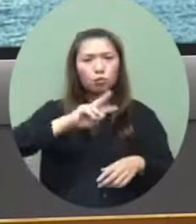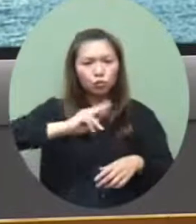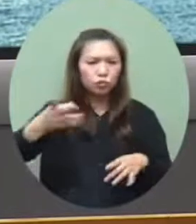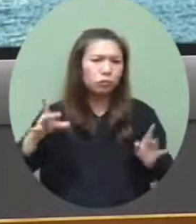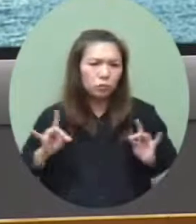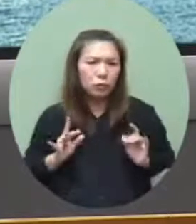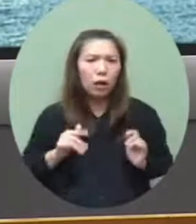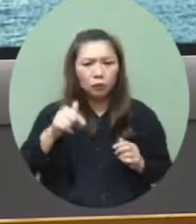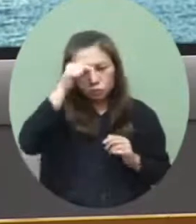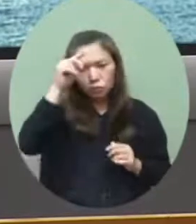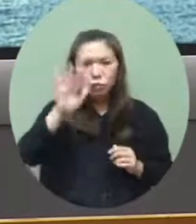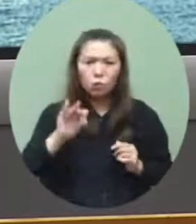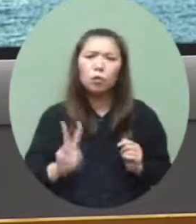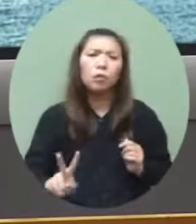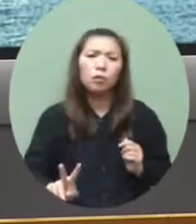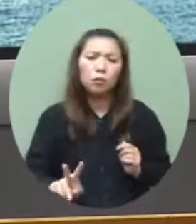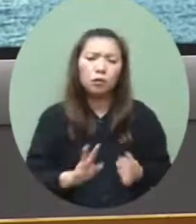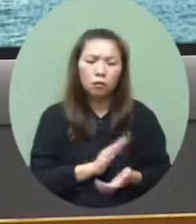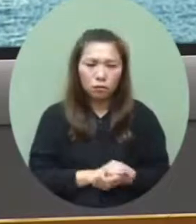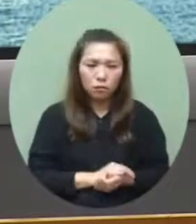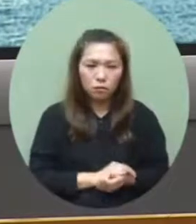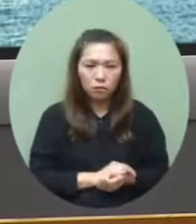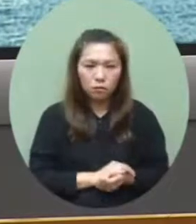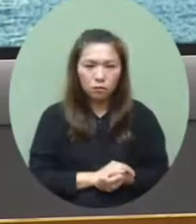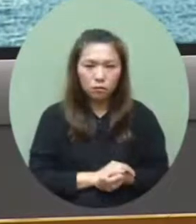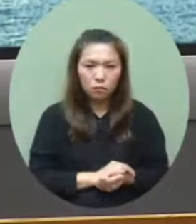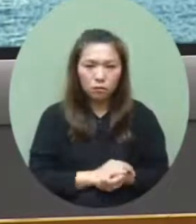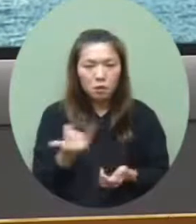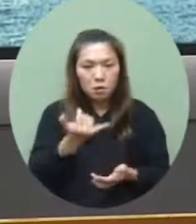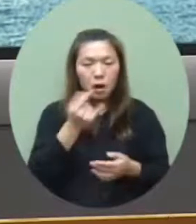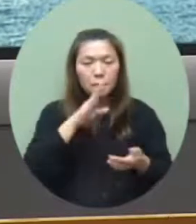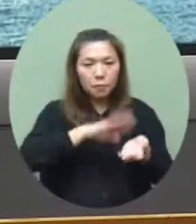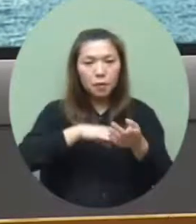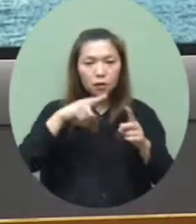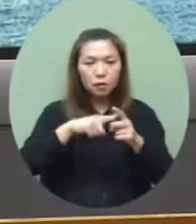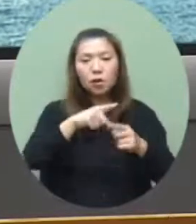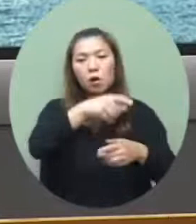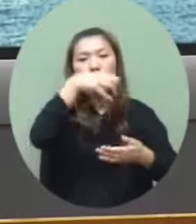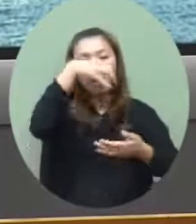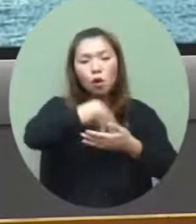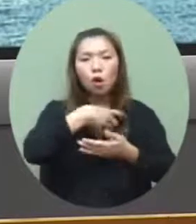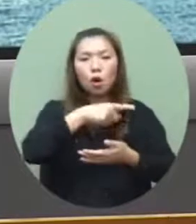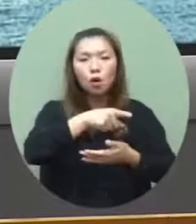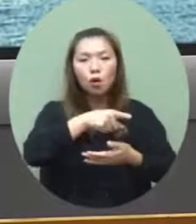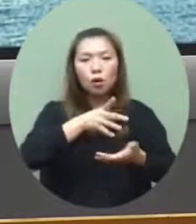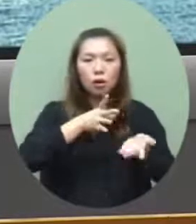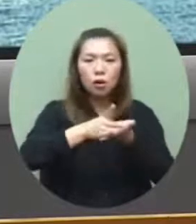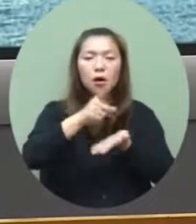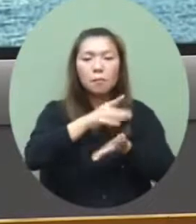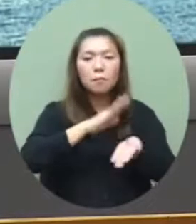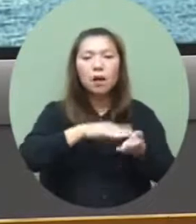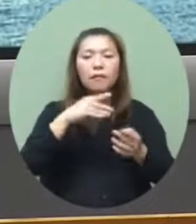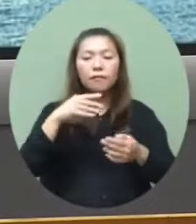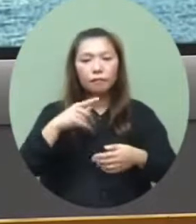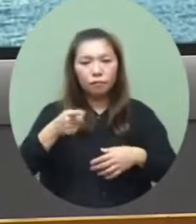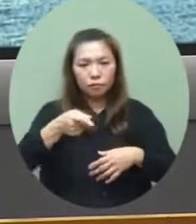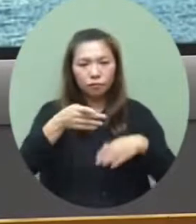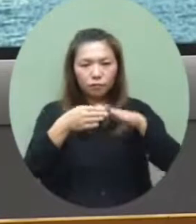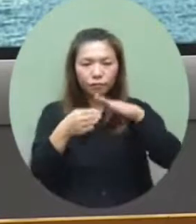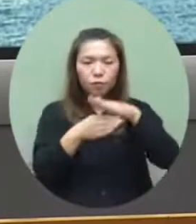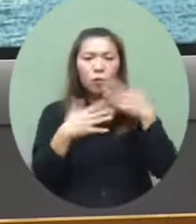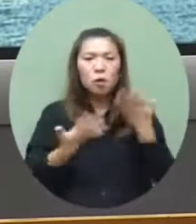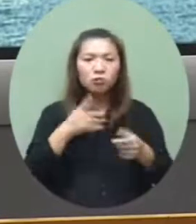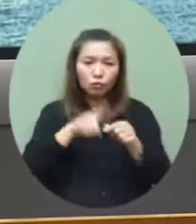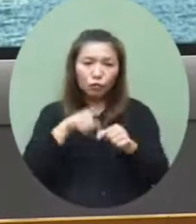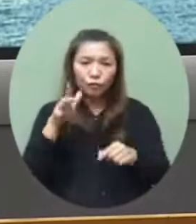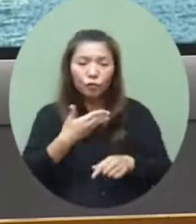be from the medical ward, for example, after a stroke or after a cardiac attack, or